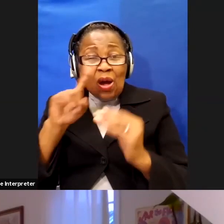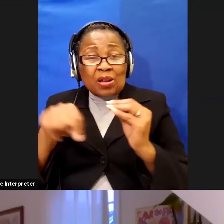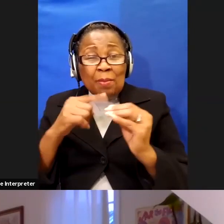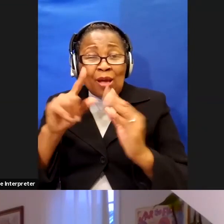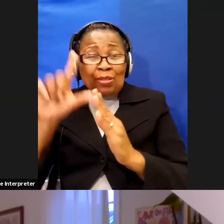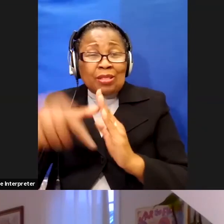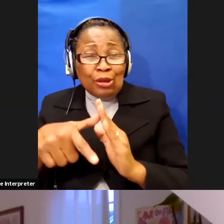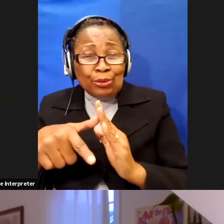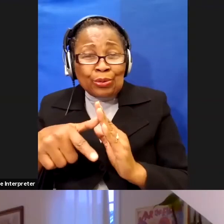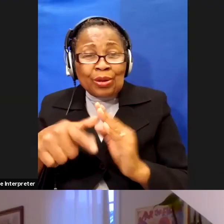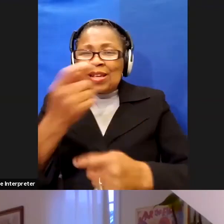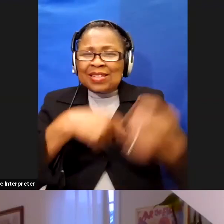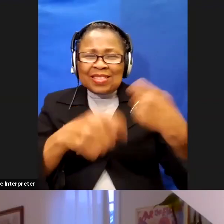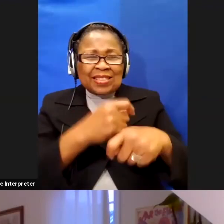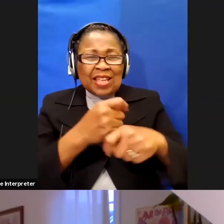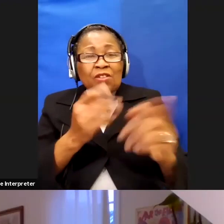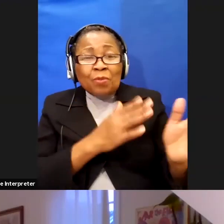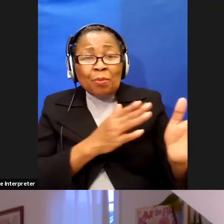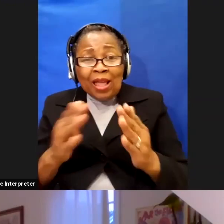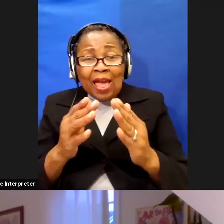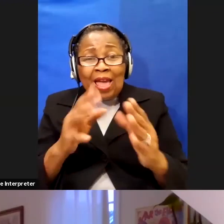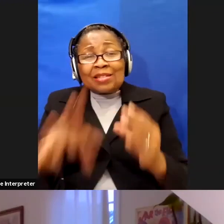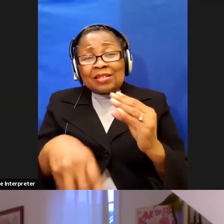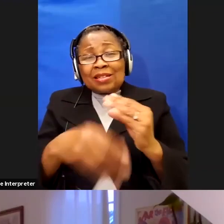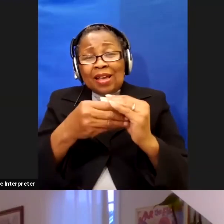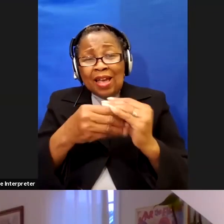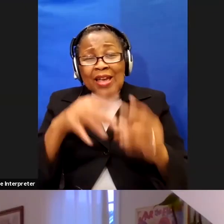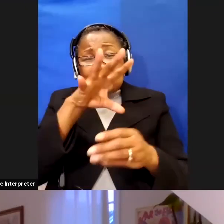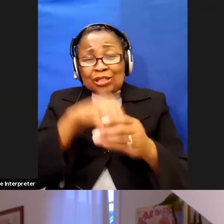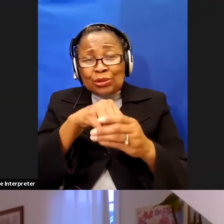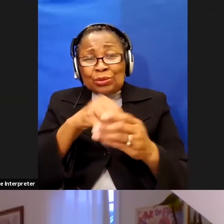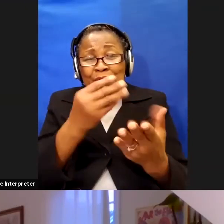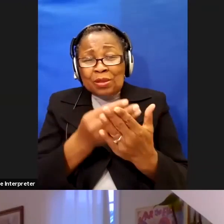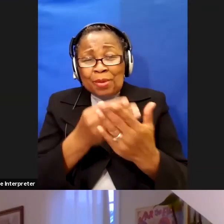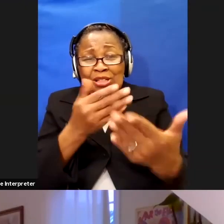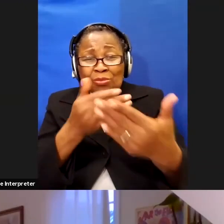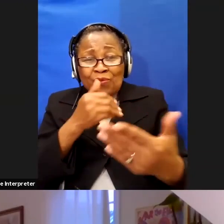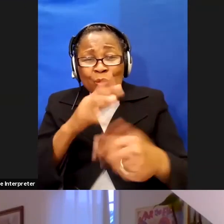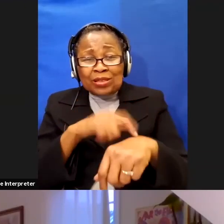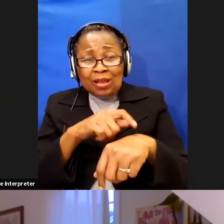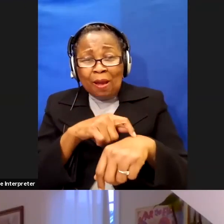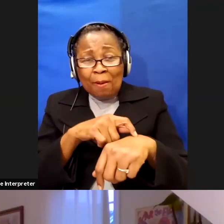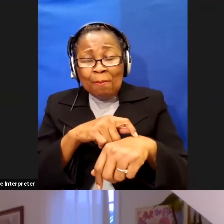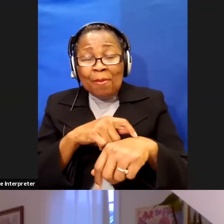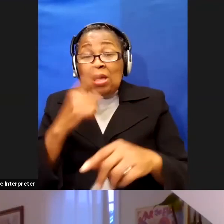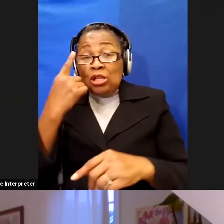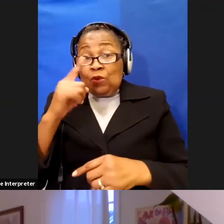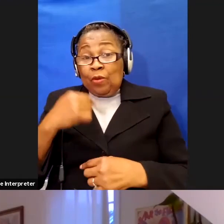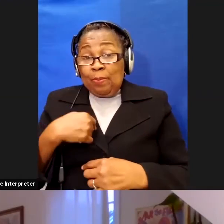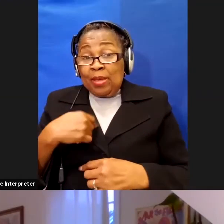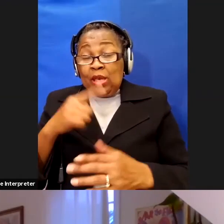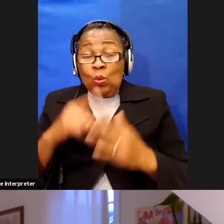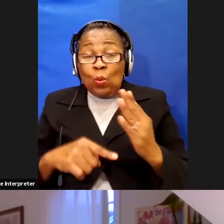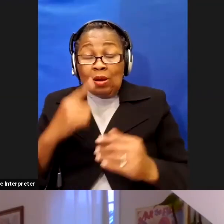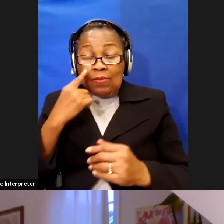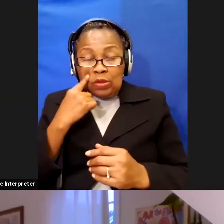to being planned in the budget ahead of time. And so for me, what I've been seeing in theater